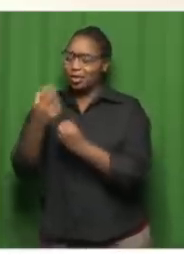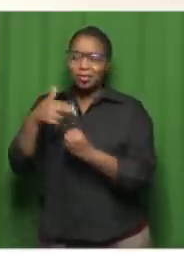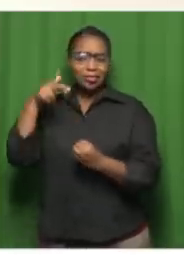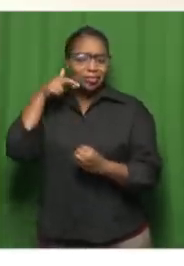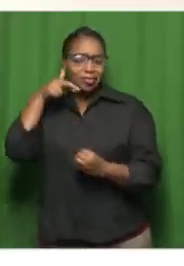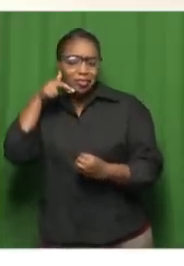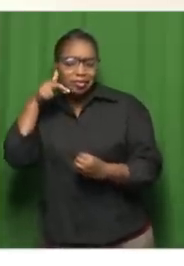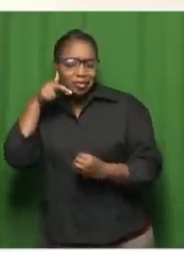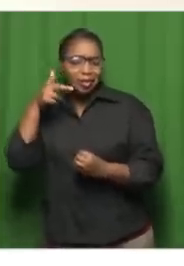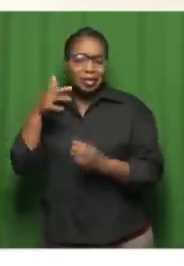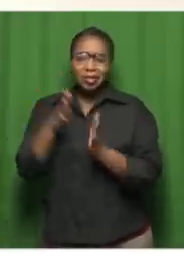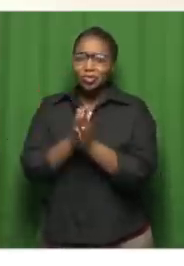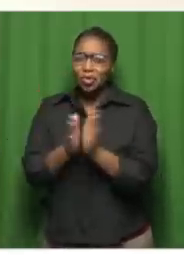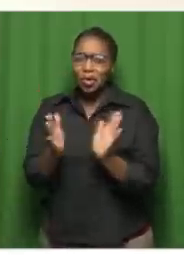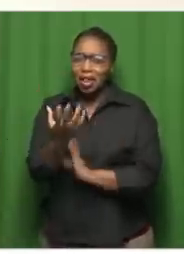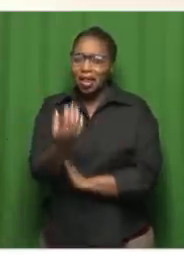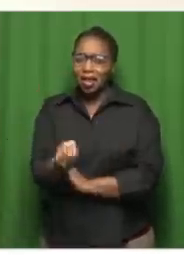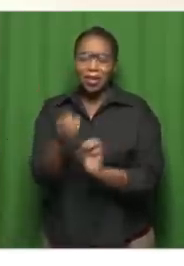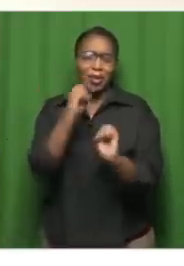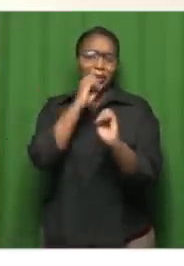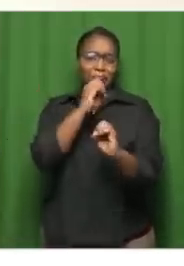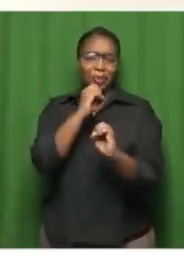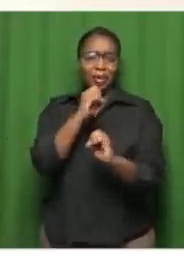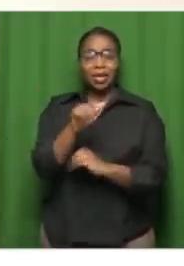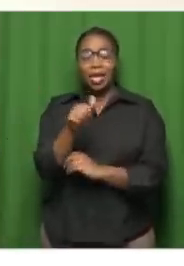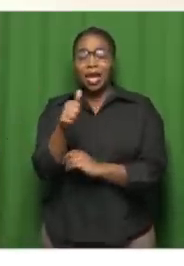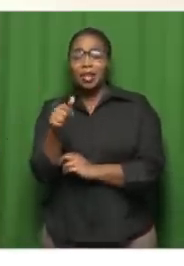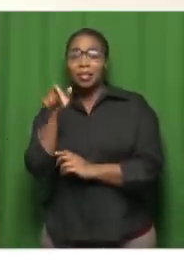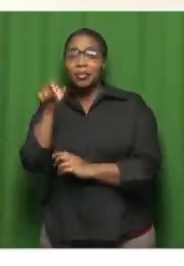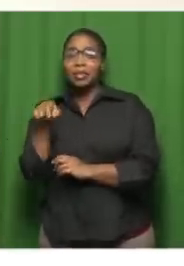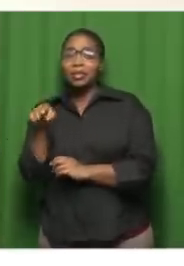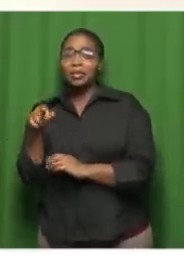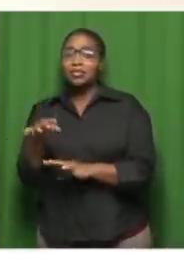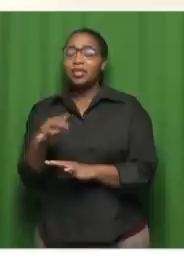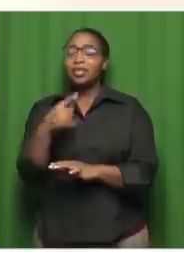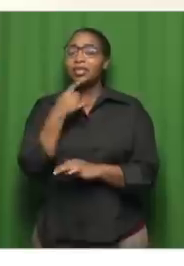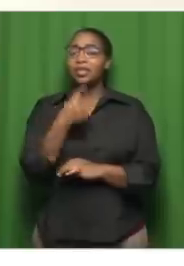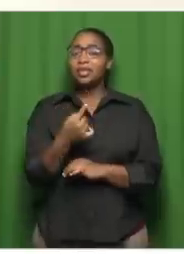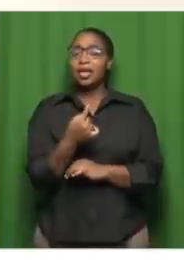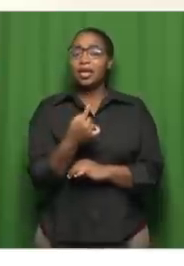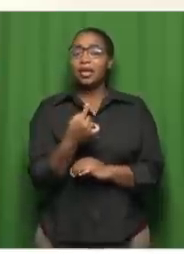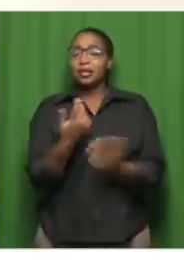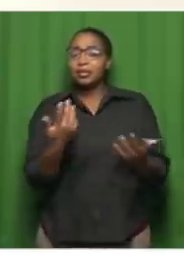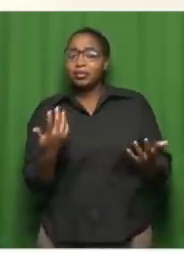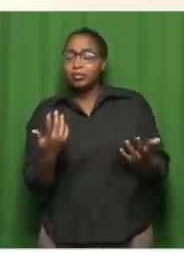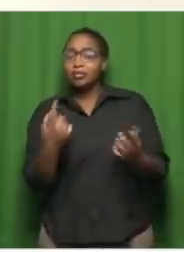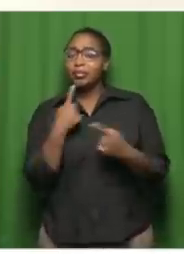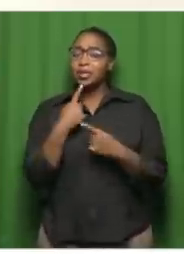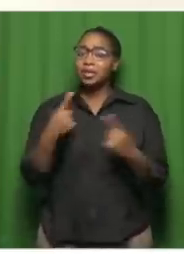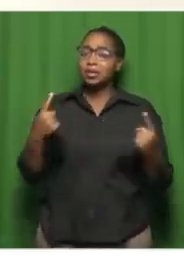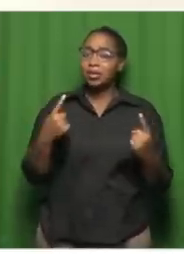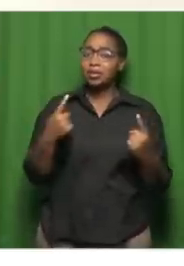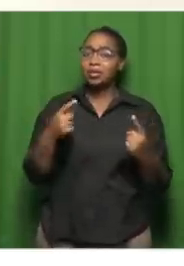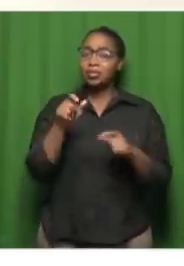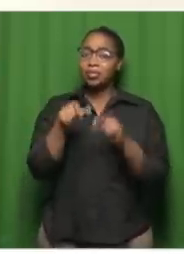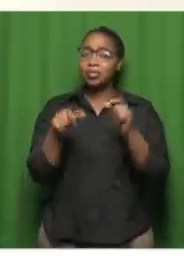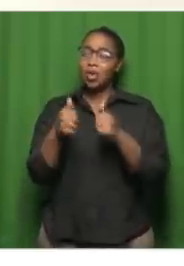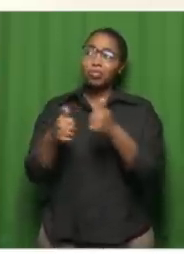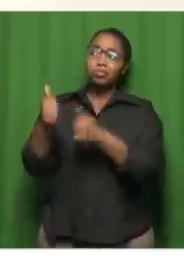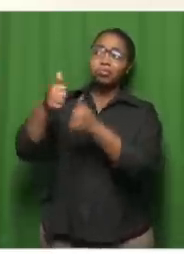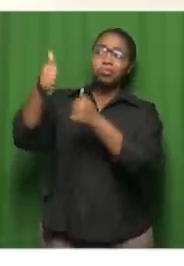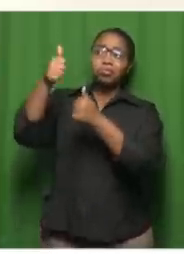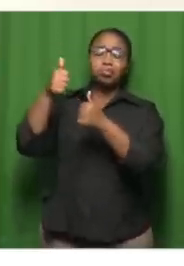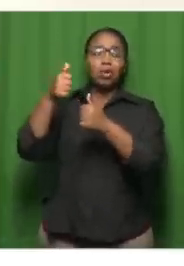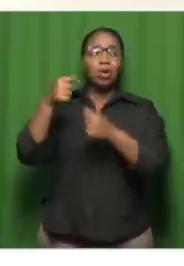member Dakota the other day told one of the news channels that both its leading candidates, who are targeting the highest positions in the